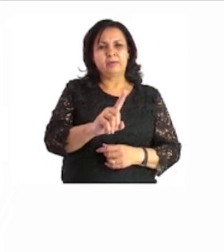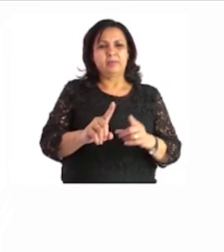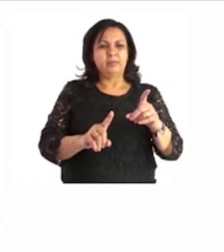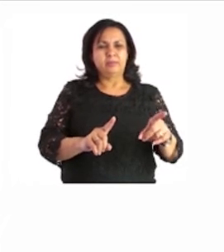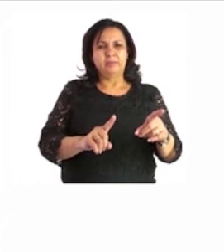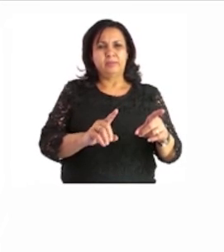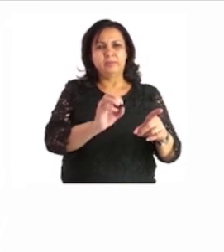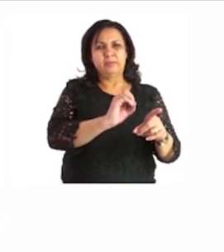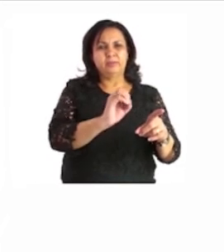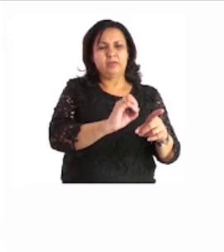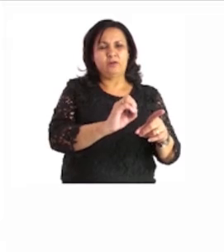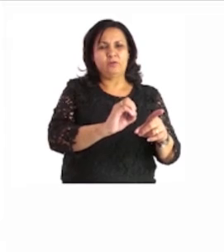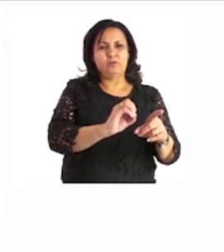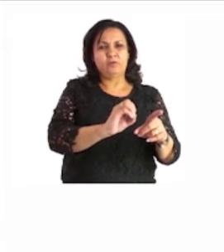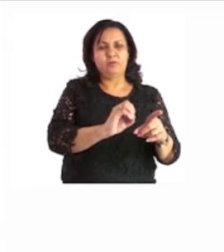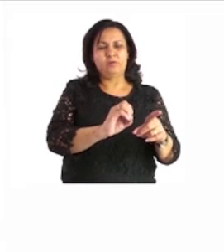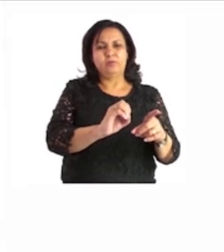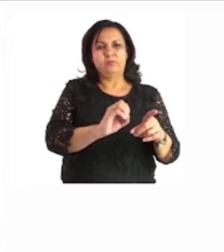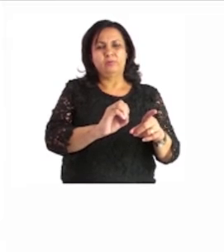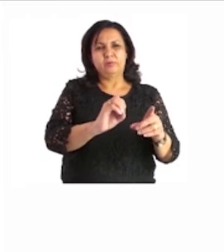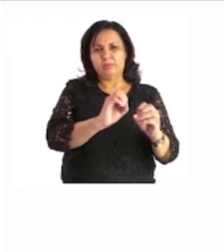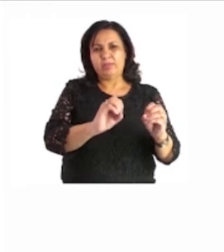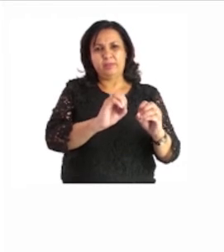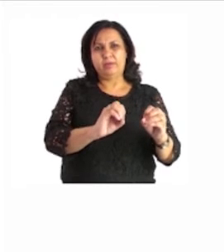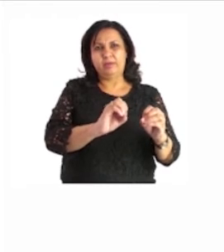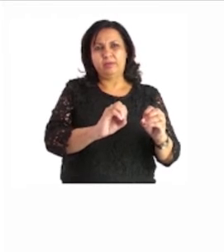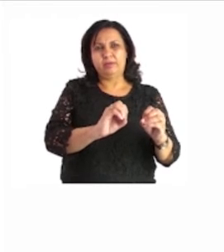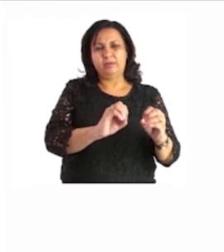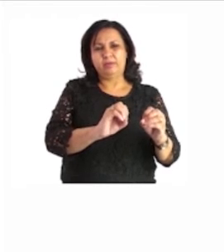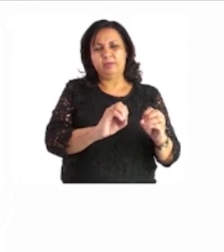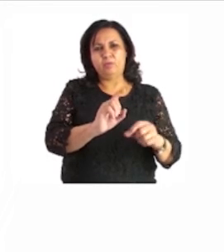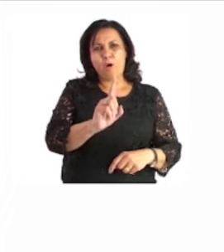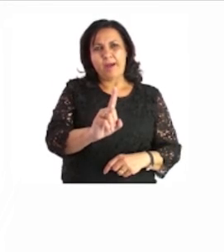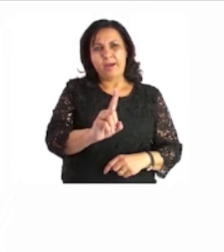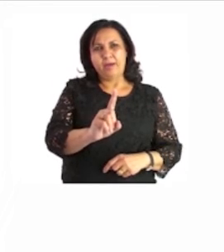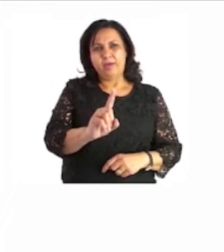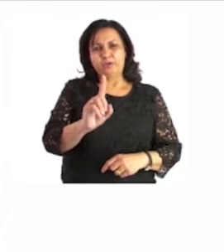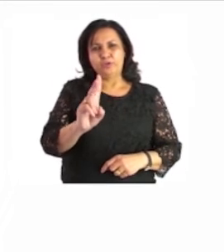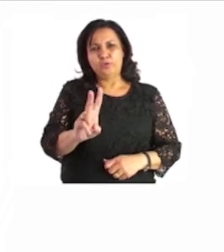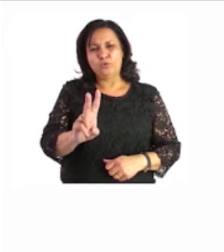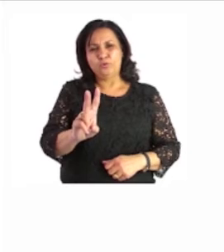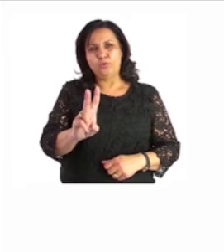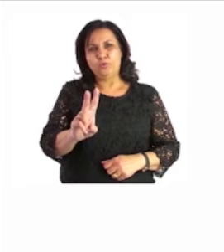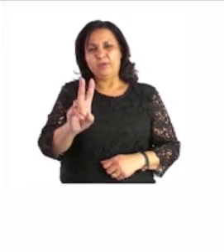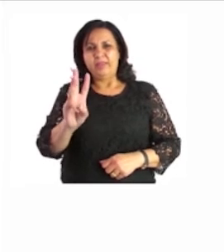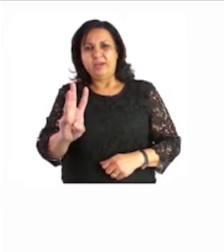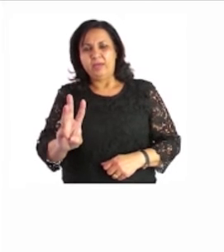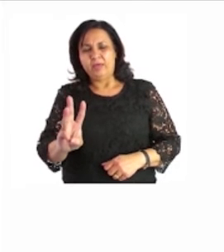behind your hands, because that means nothing. Yes. And then it goes to 1,